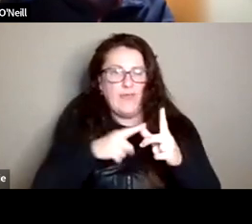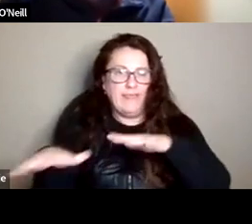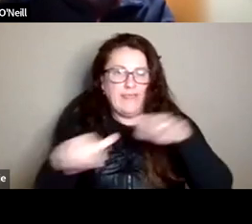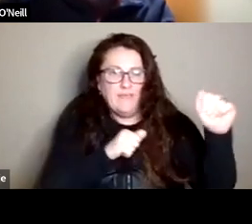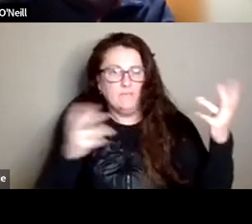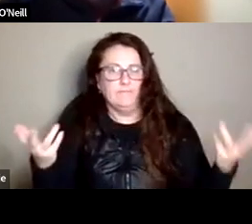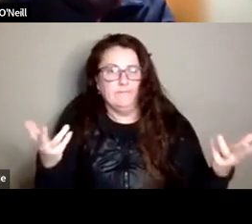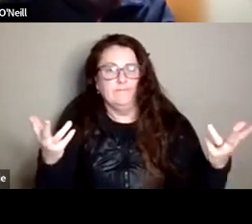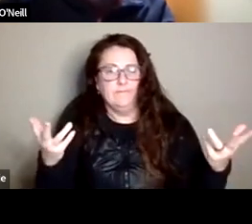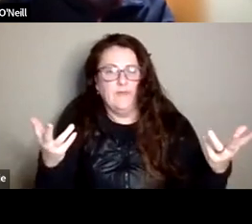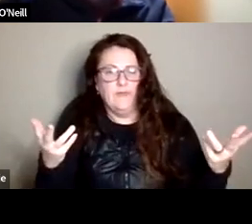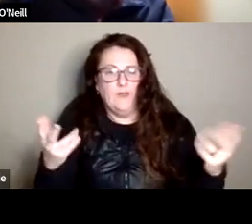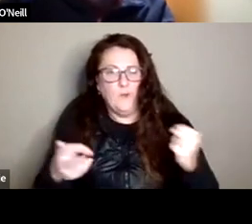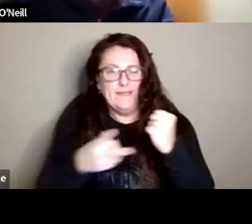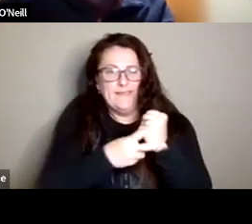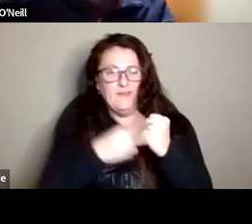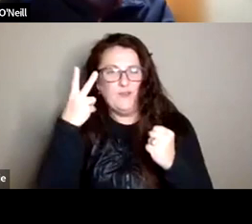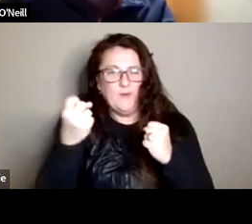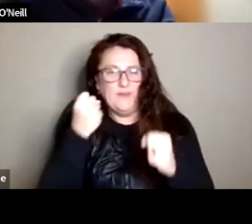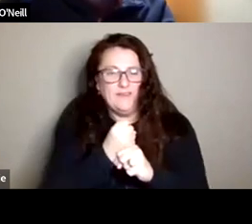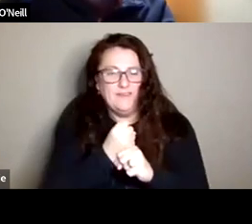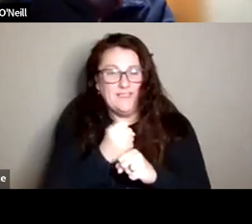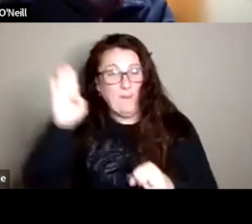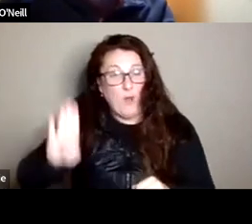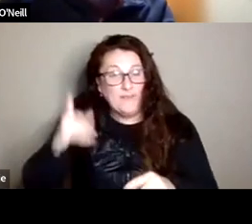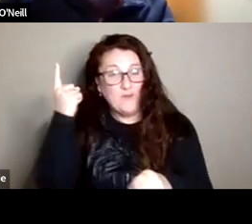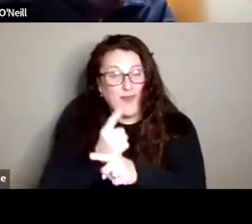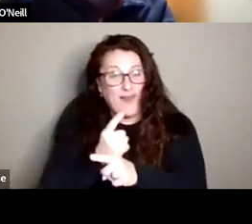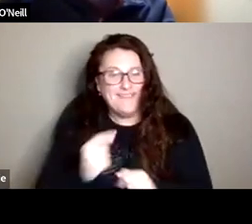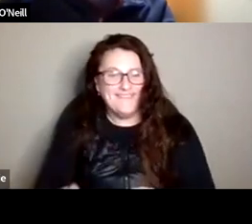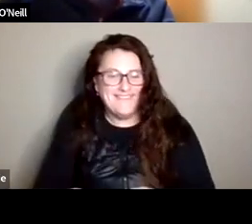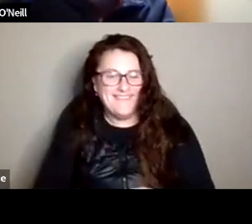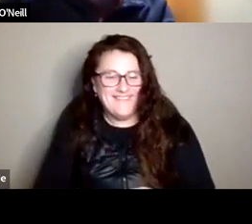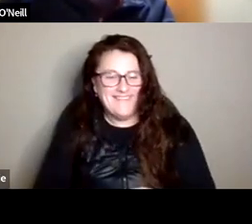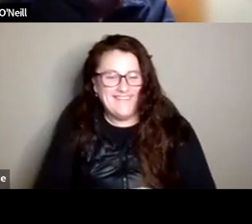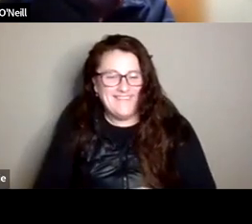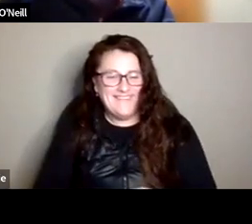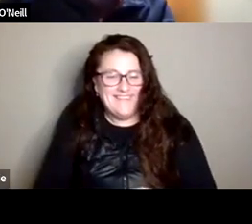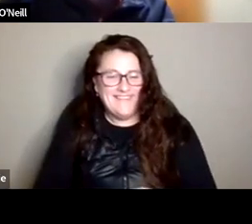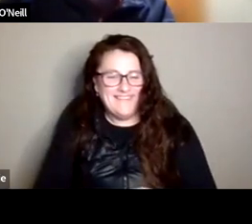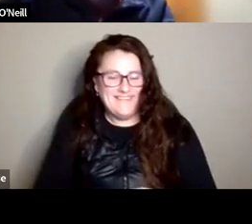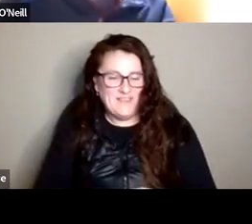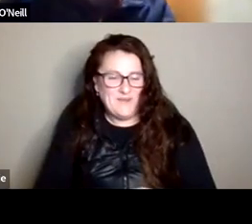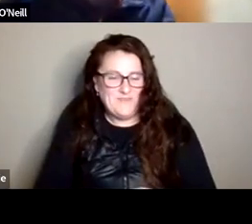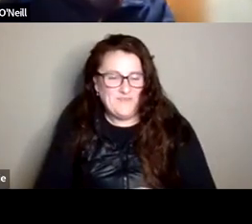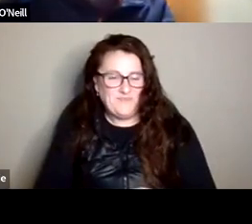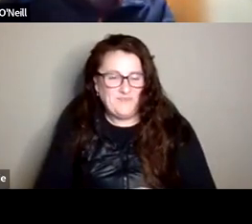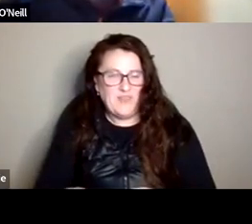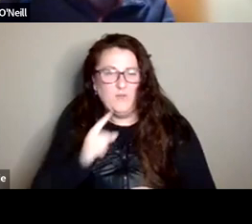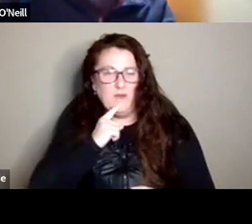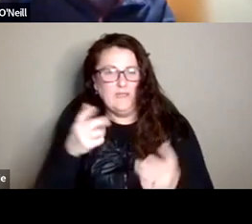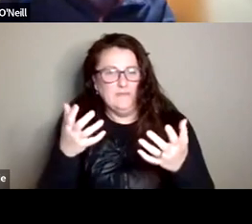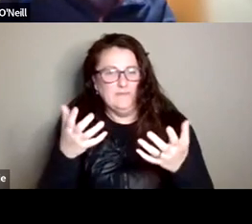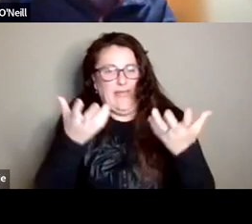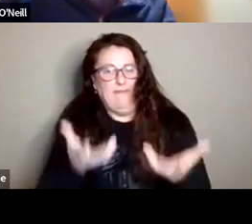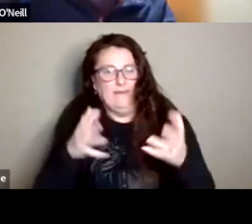can save these 2 years. And this is Boston, right? We are the beacon of education. So why can't we